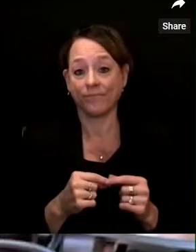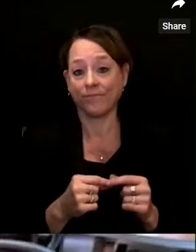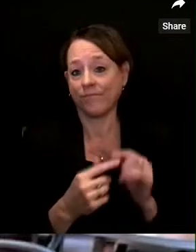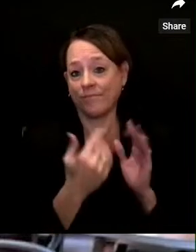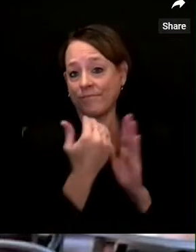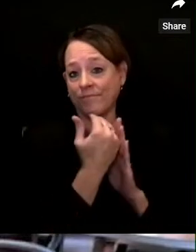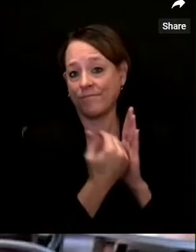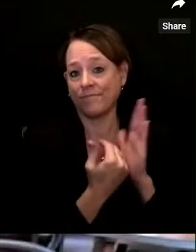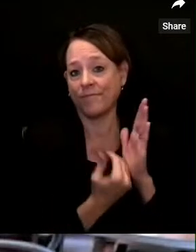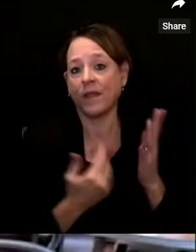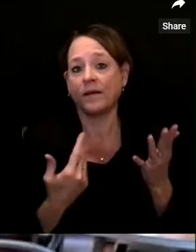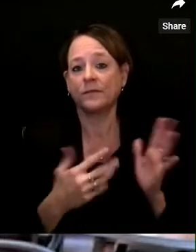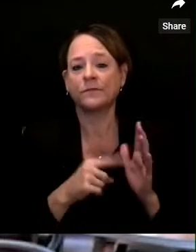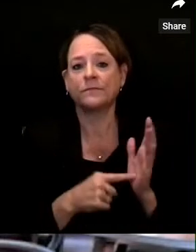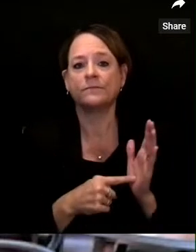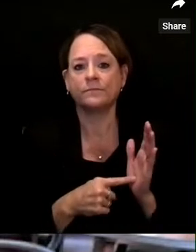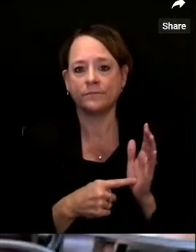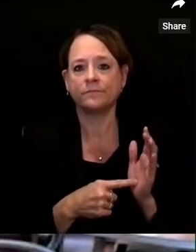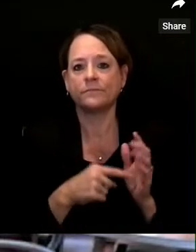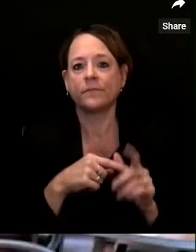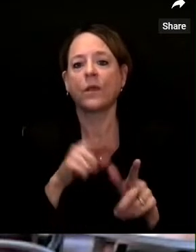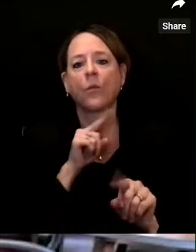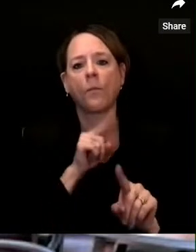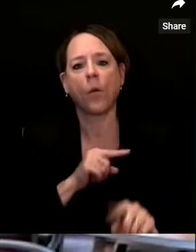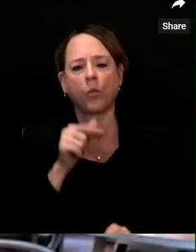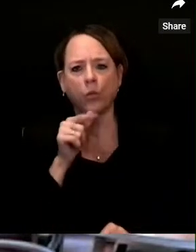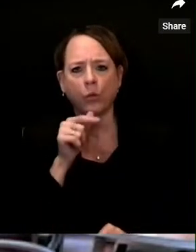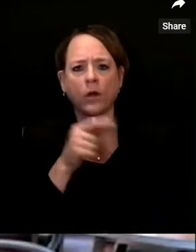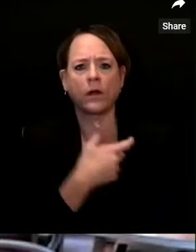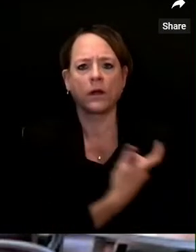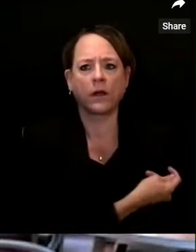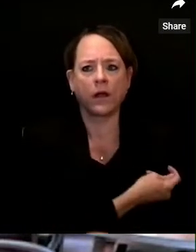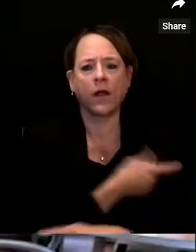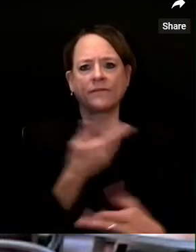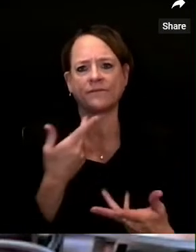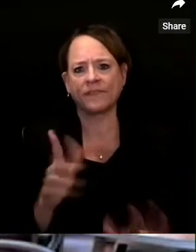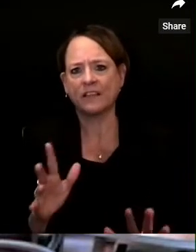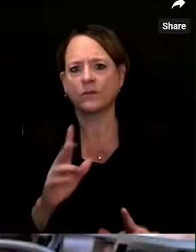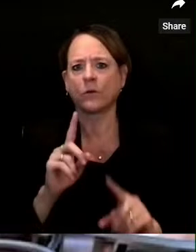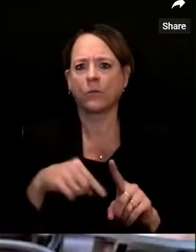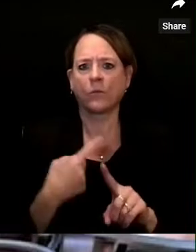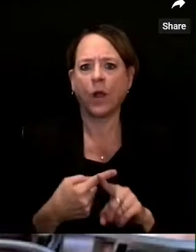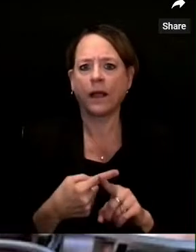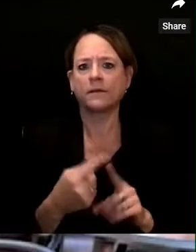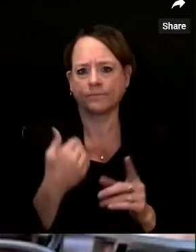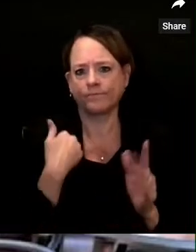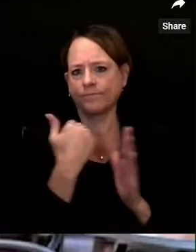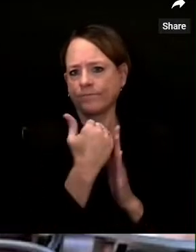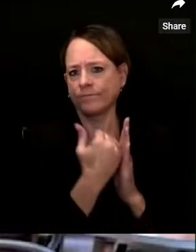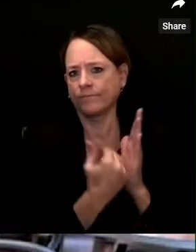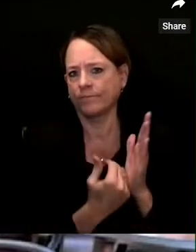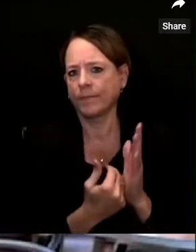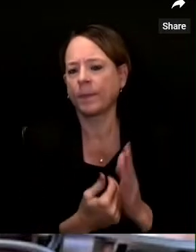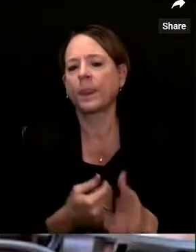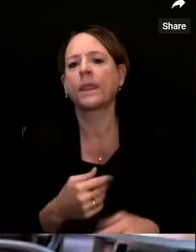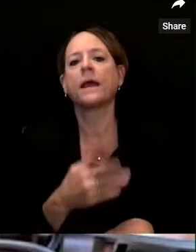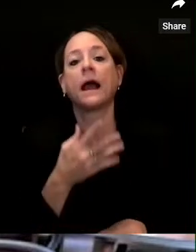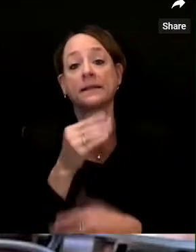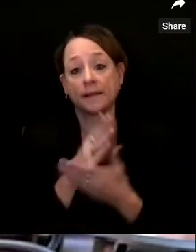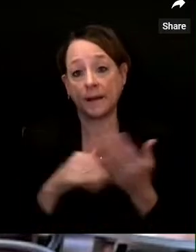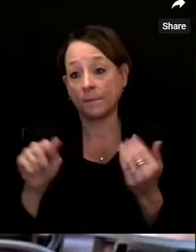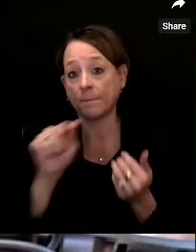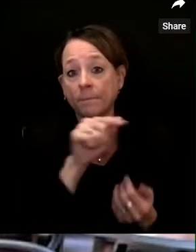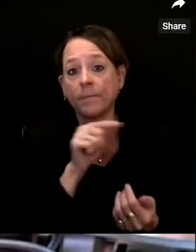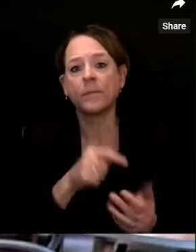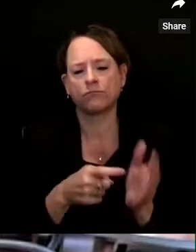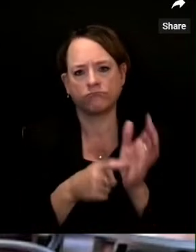vaccination status. That is now going to be followed by a testing requirement that people can be exempted out of if they